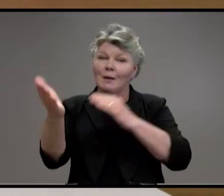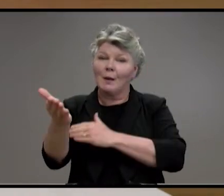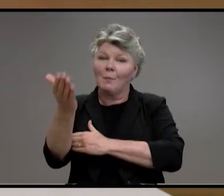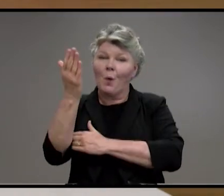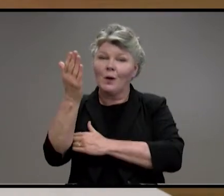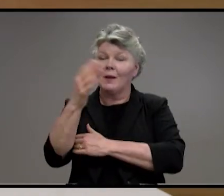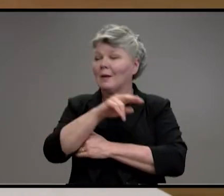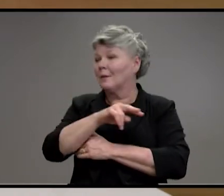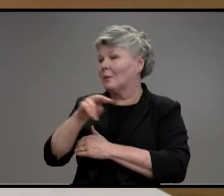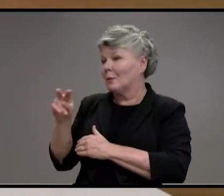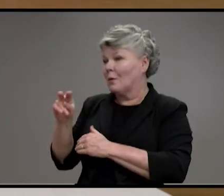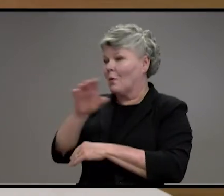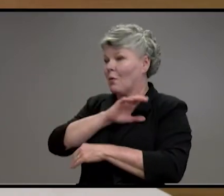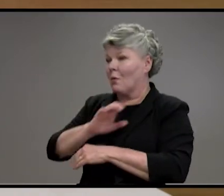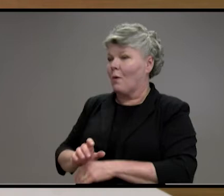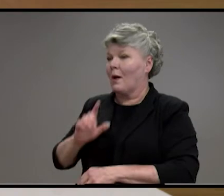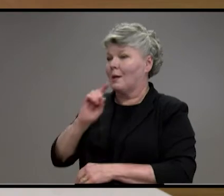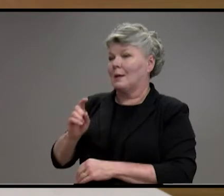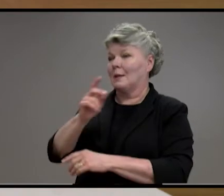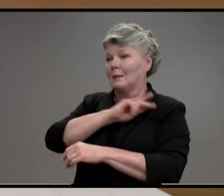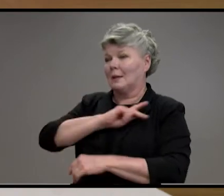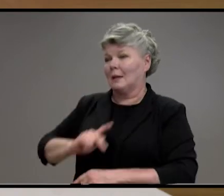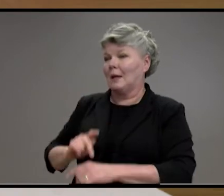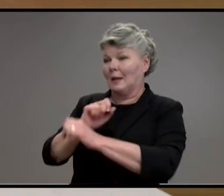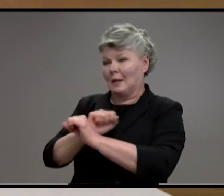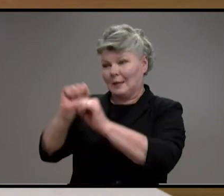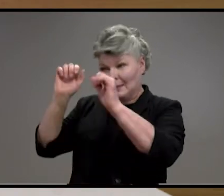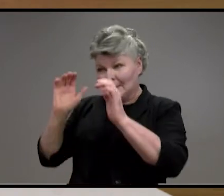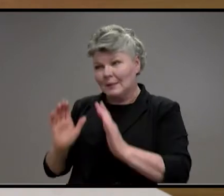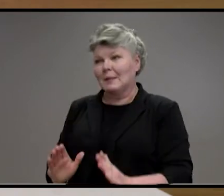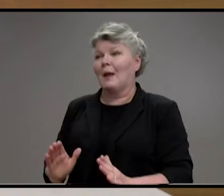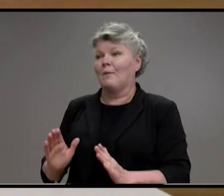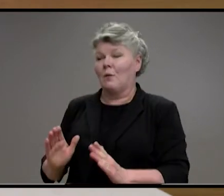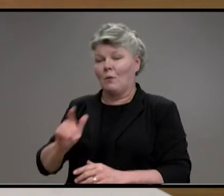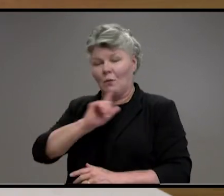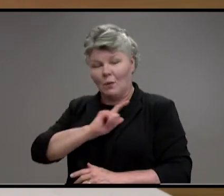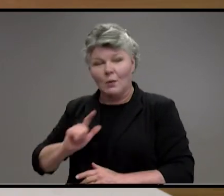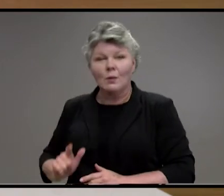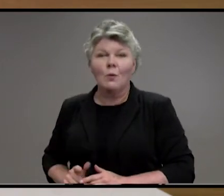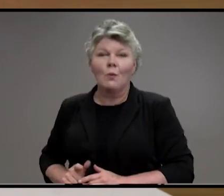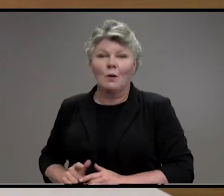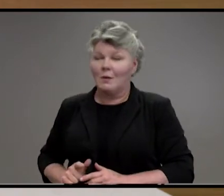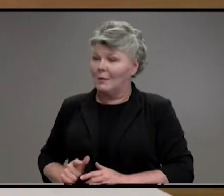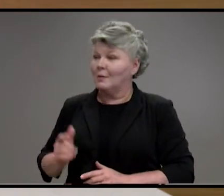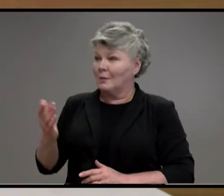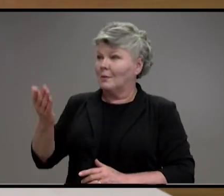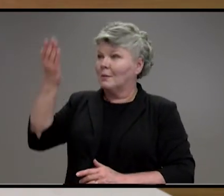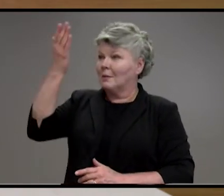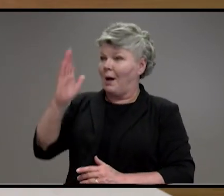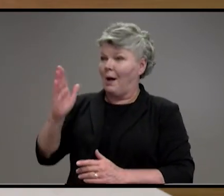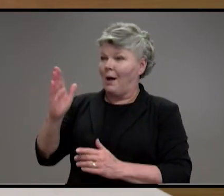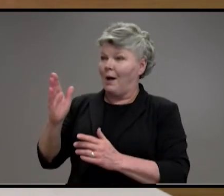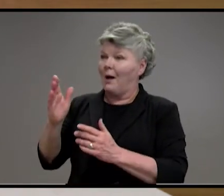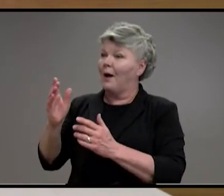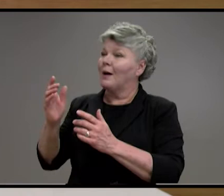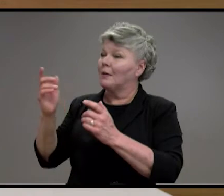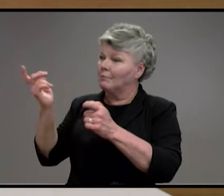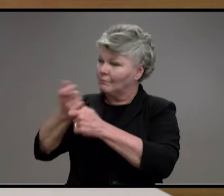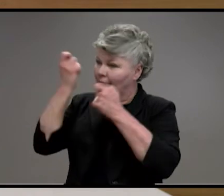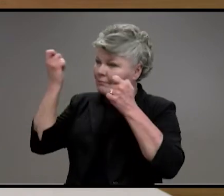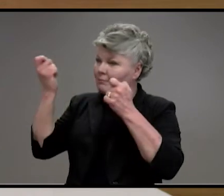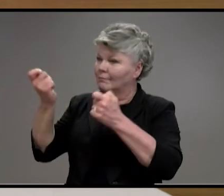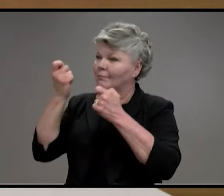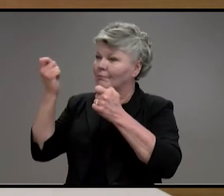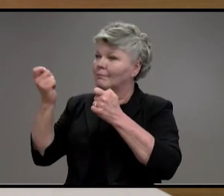is King. Christ is Savior. Christ is Lord. God has written victory where